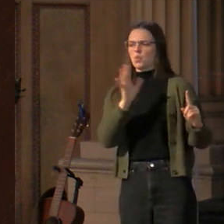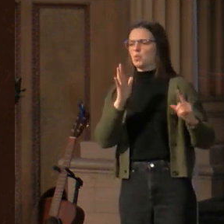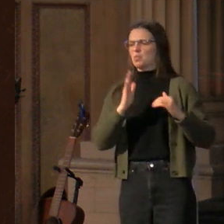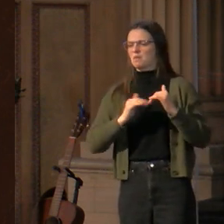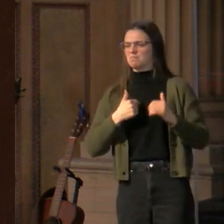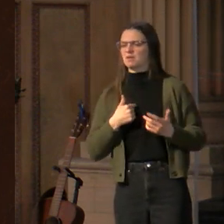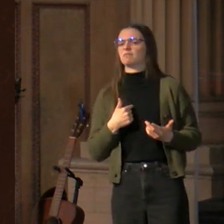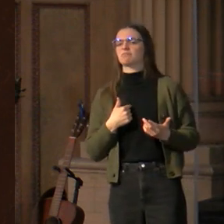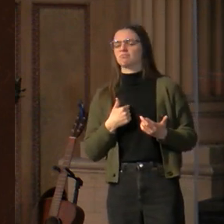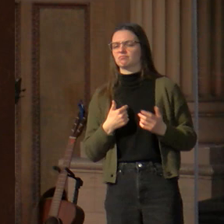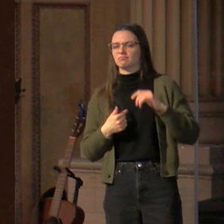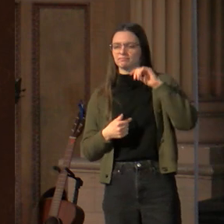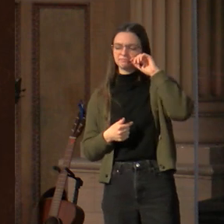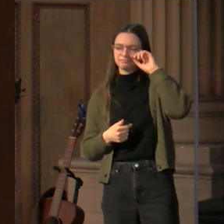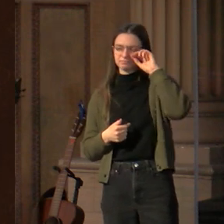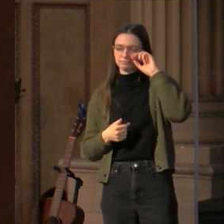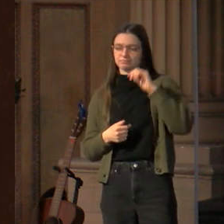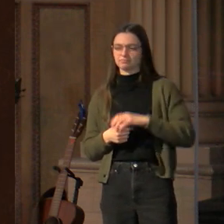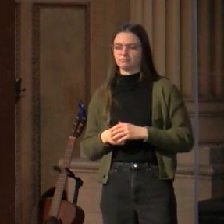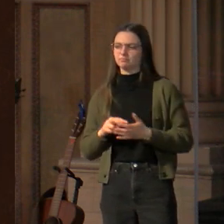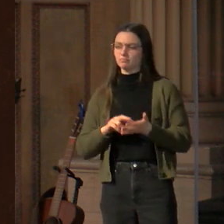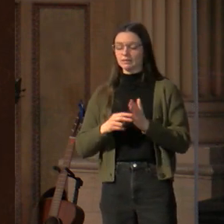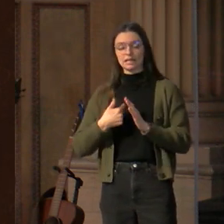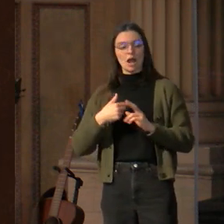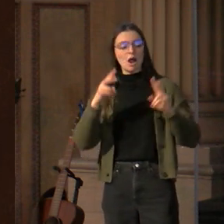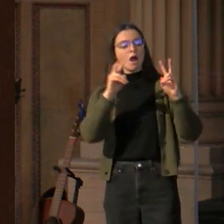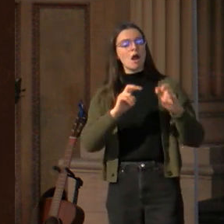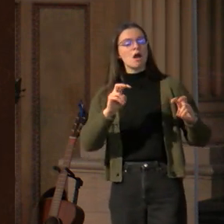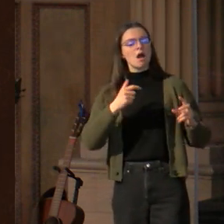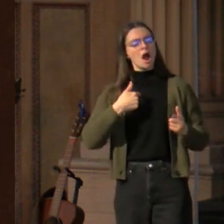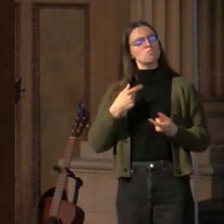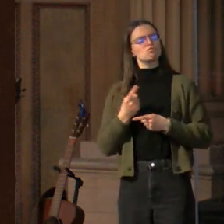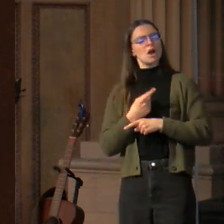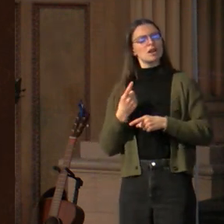-righteousness without the pain of penitence.